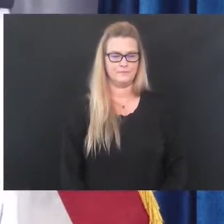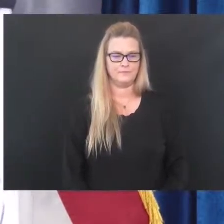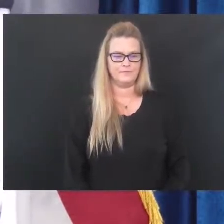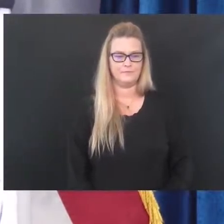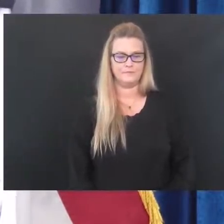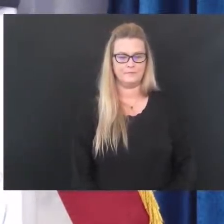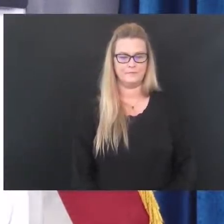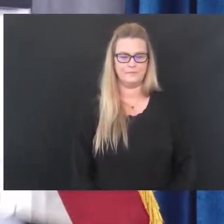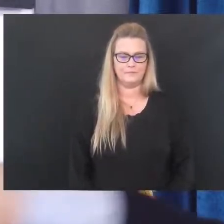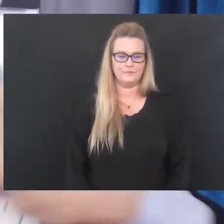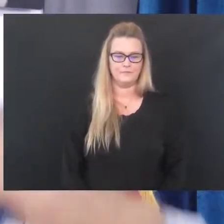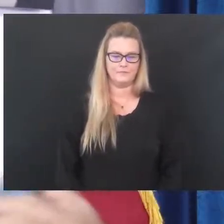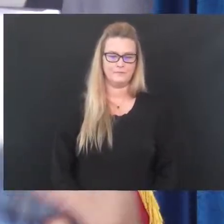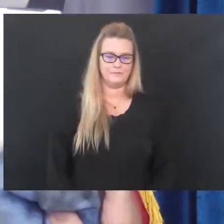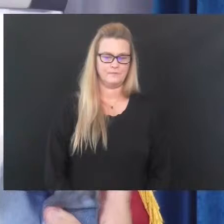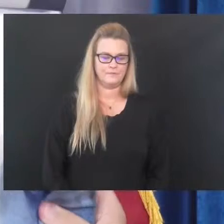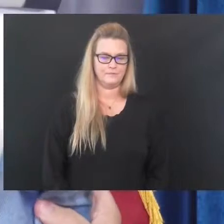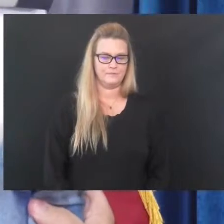1 second here.